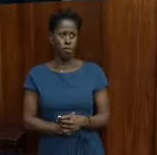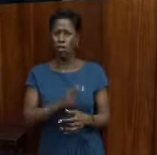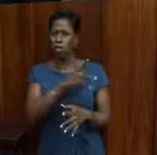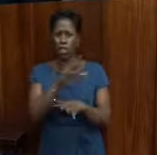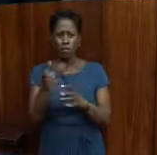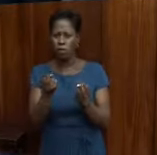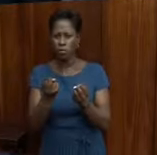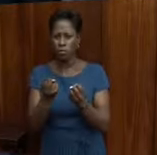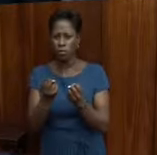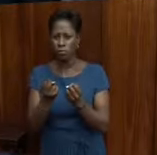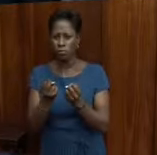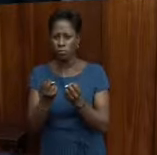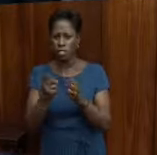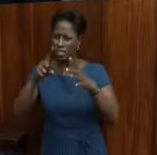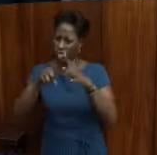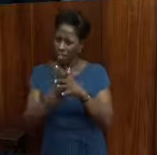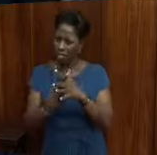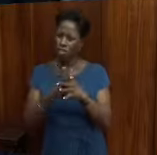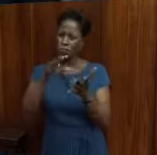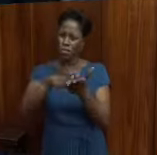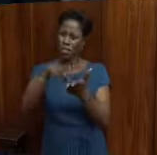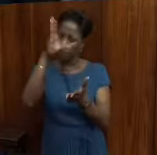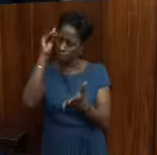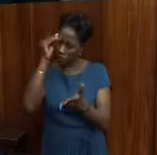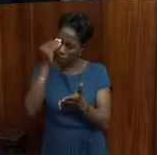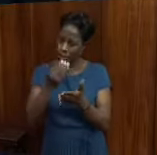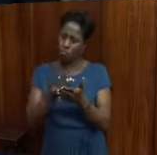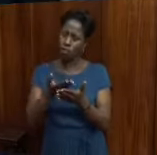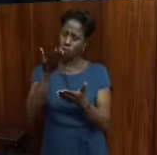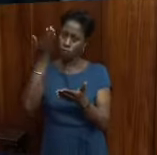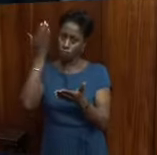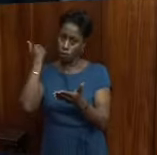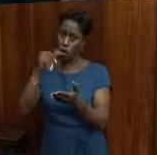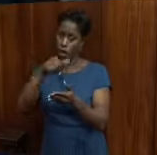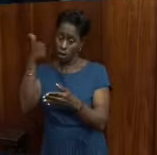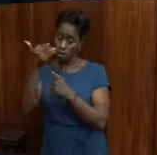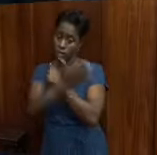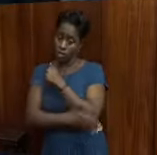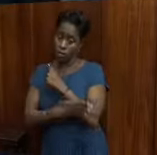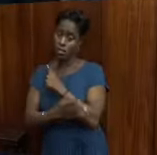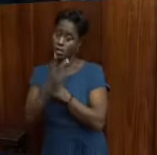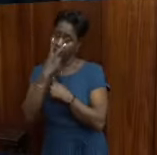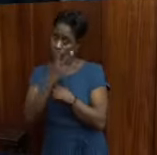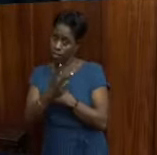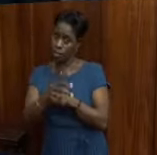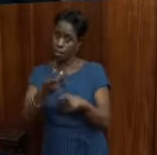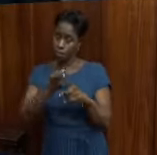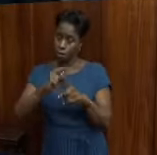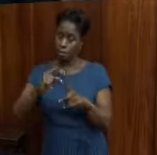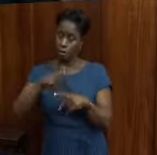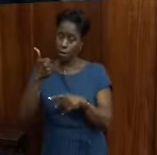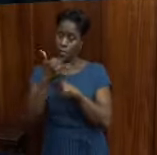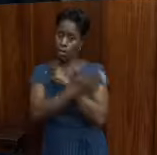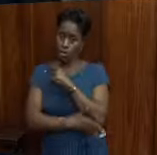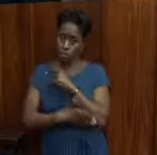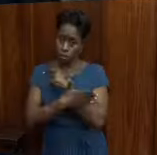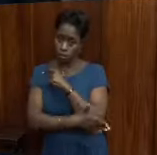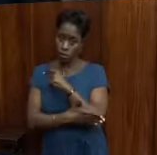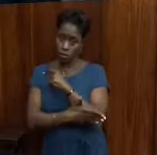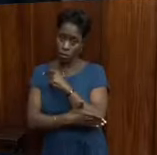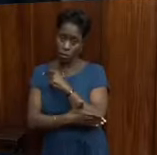wheel, and we'll be learning from our fellow neighboring countries who have